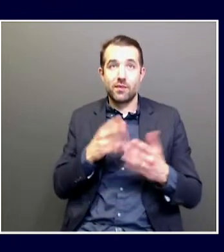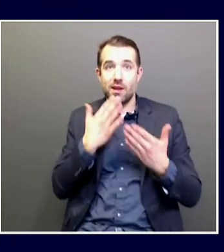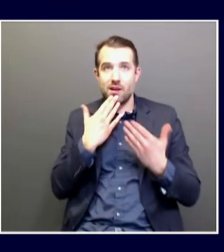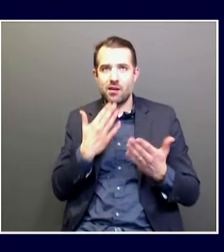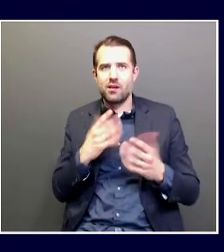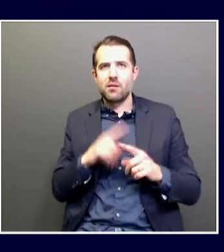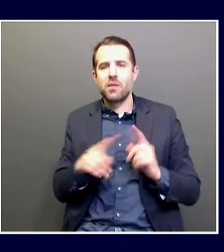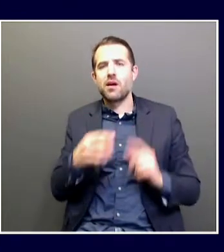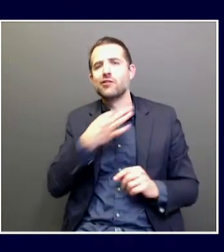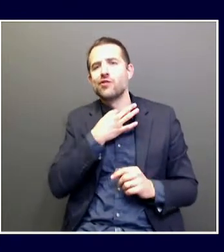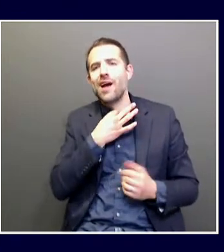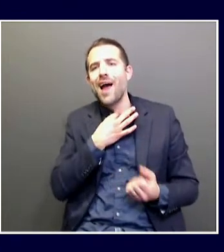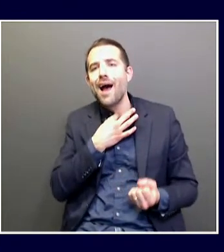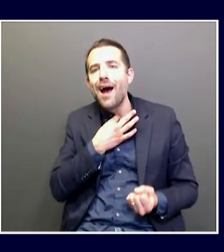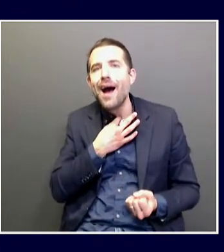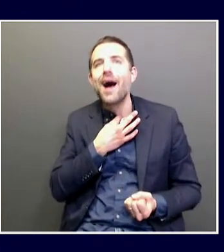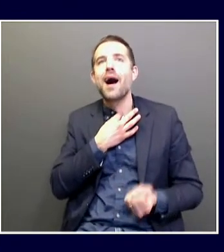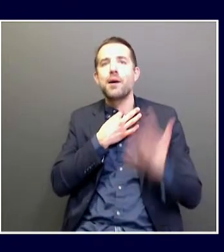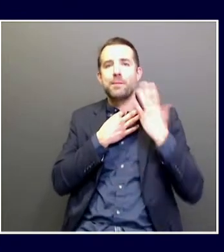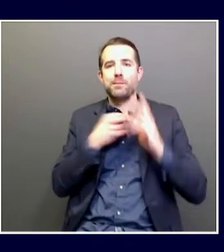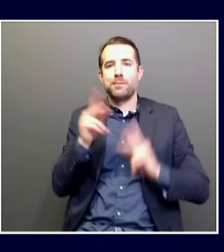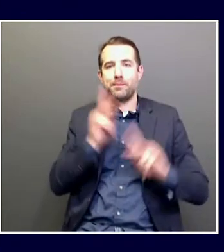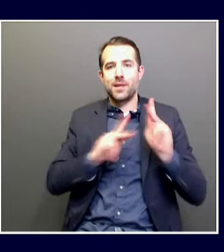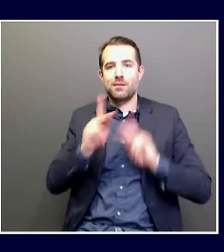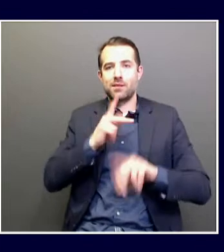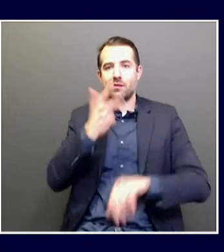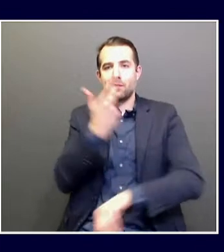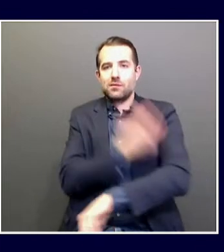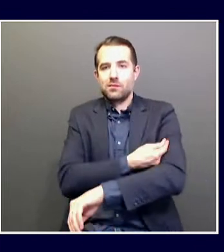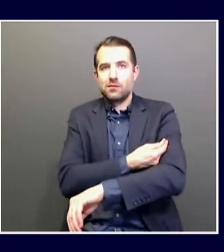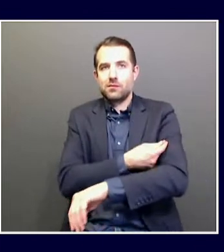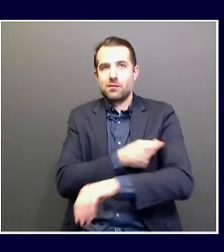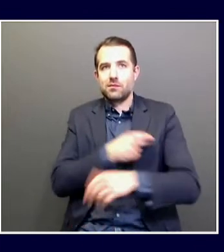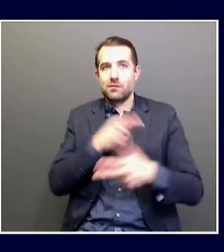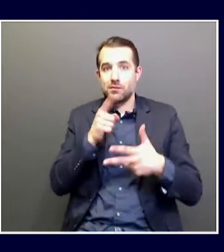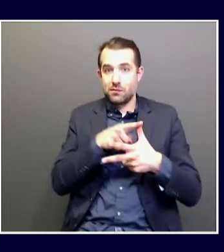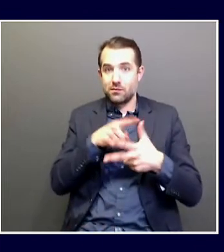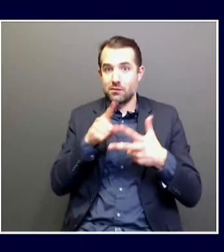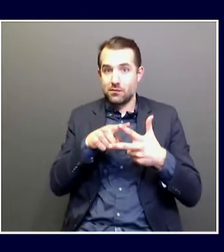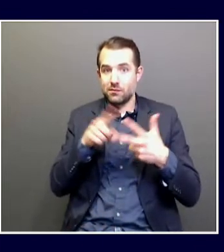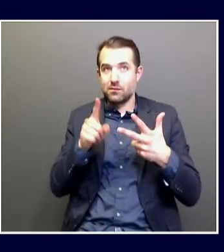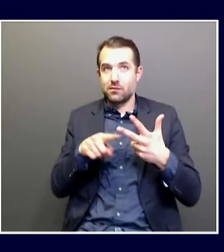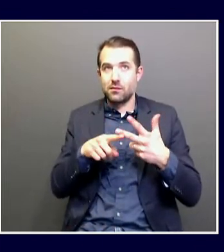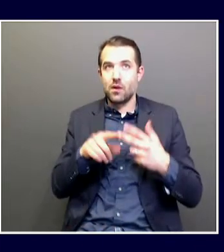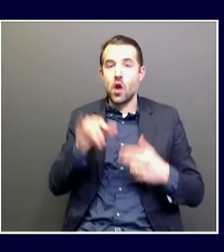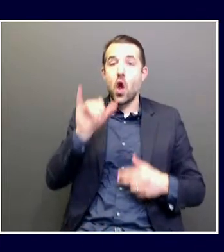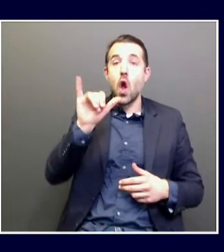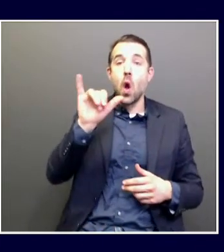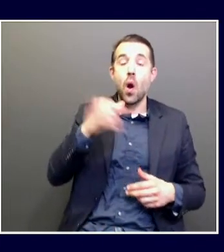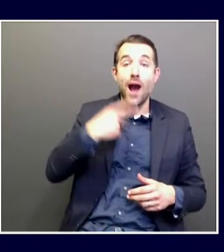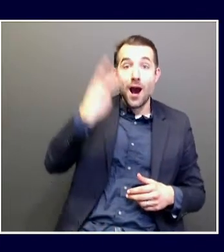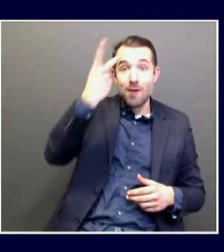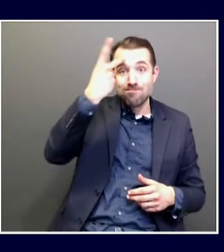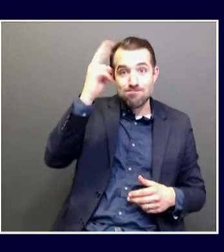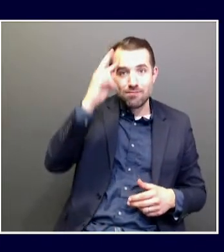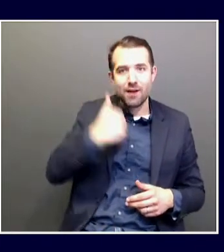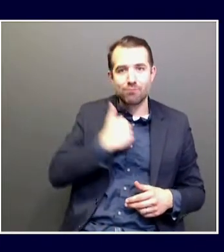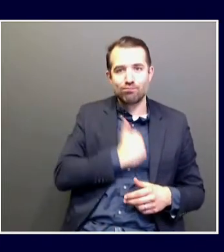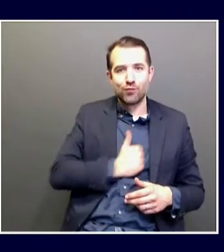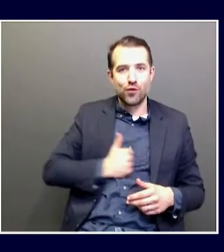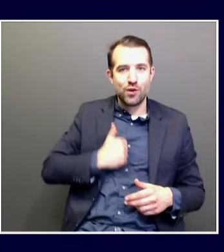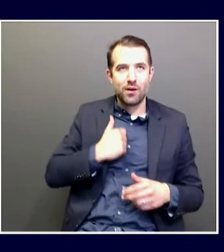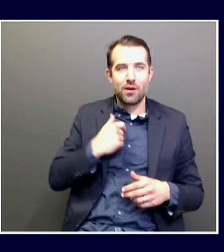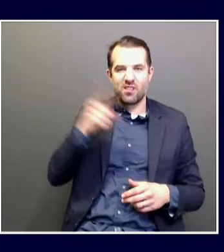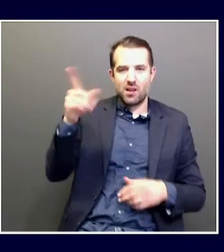J&J, how many people with Moderna, and how many with Pfizer today? Oh, sure. Those numbers are on our website. They're on our vaccine